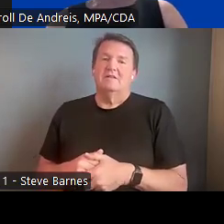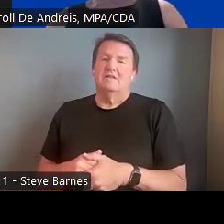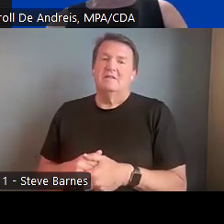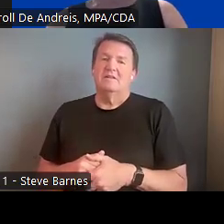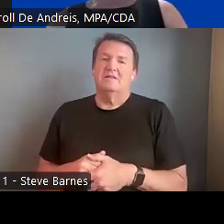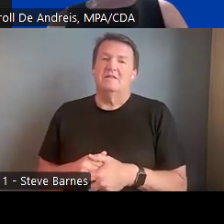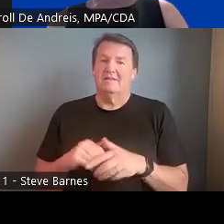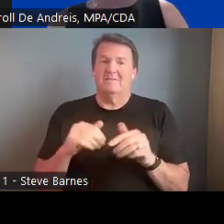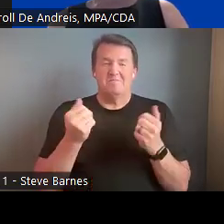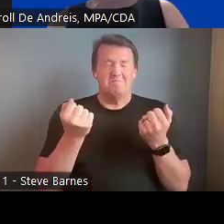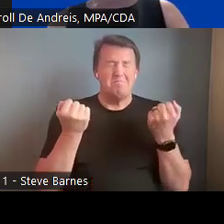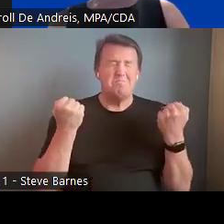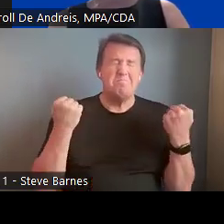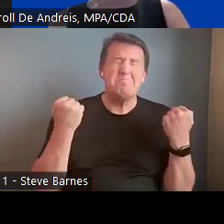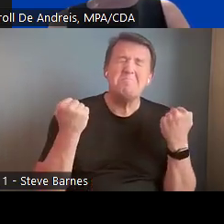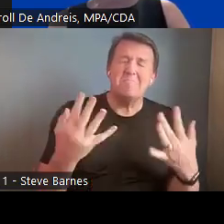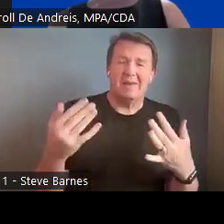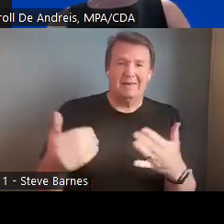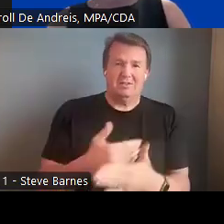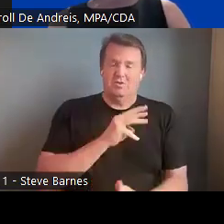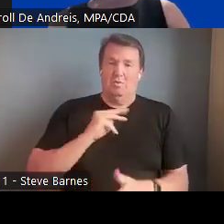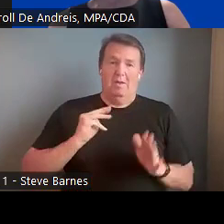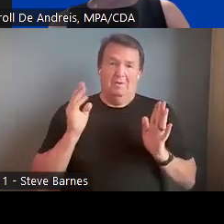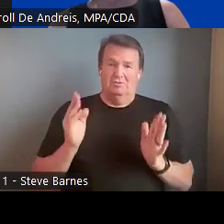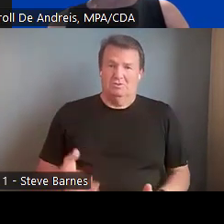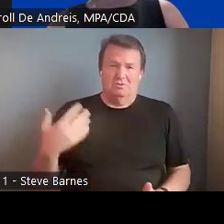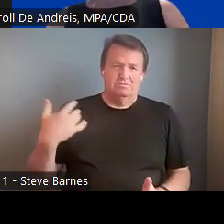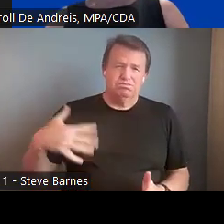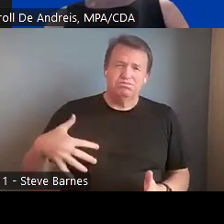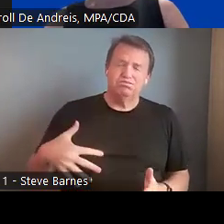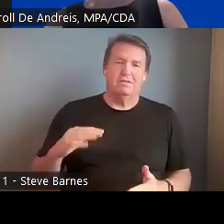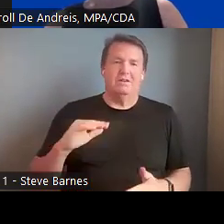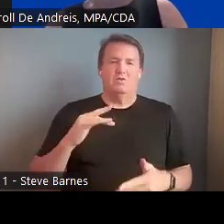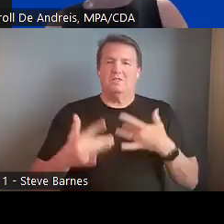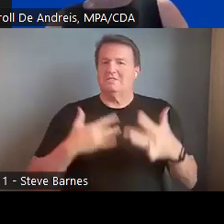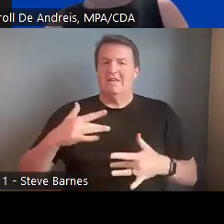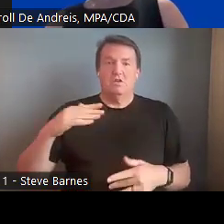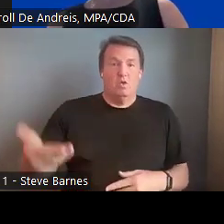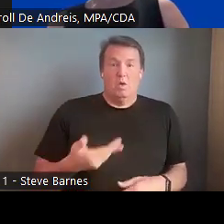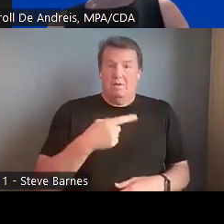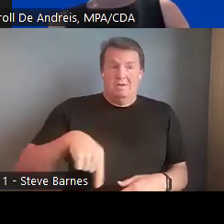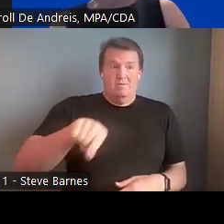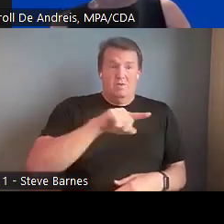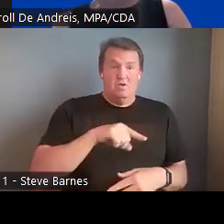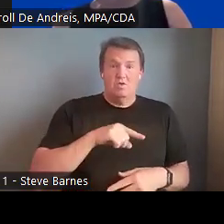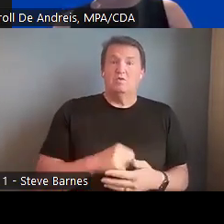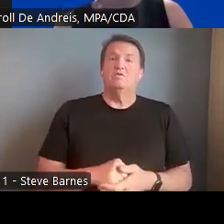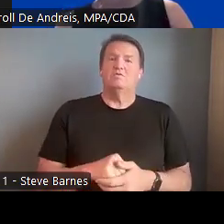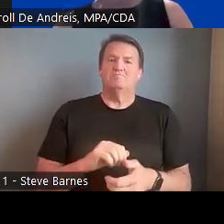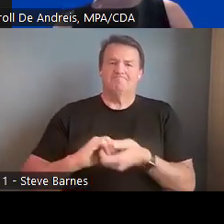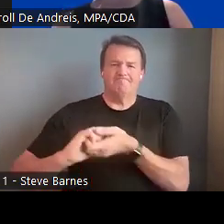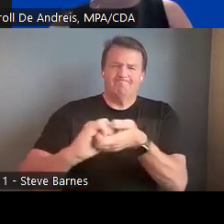As you can see, we have many new members. We're so excited to welcome you and to work with you. And we will have a